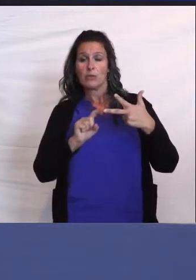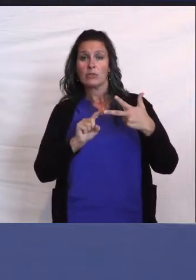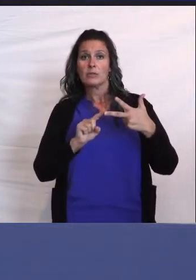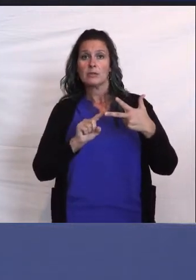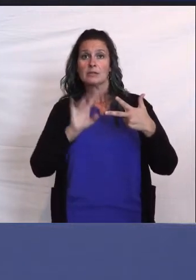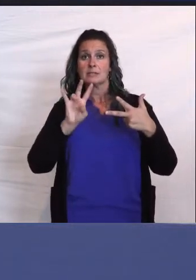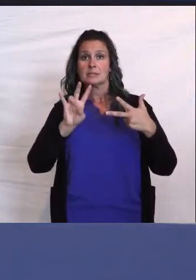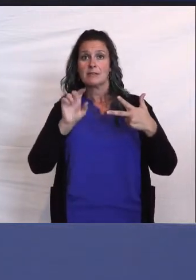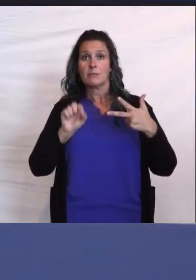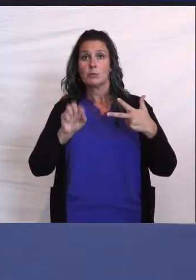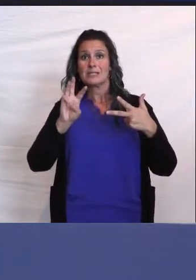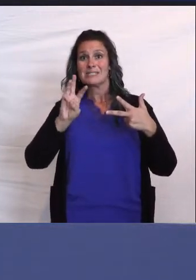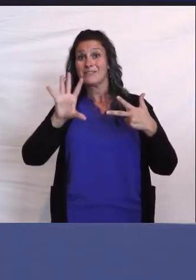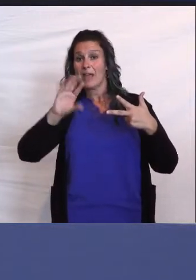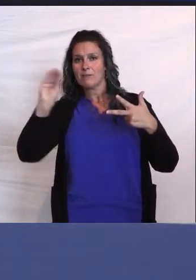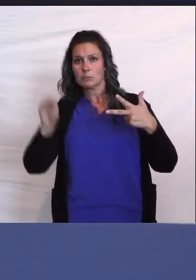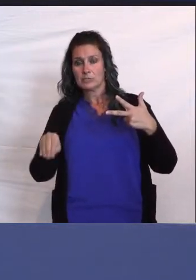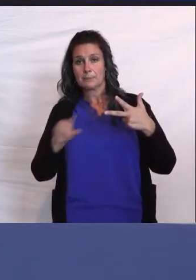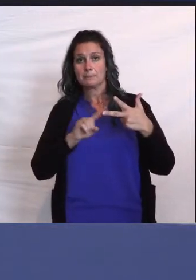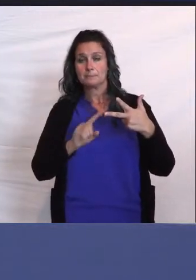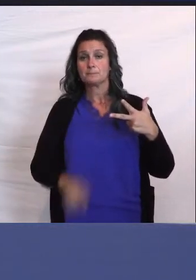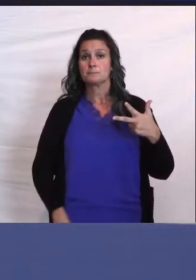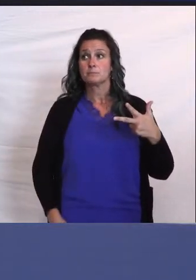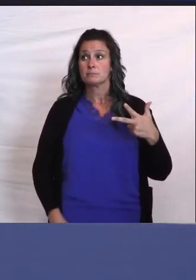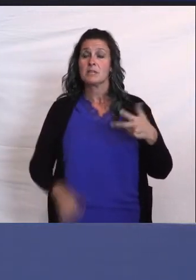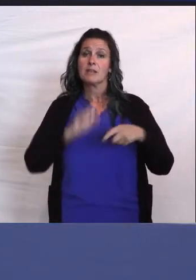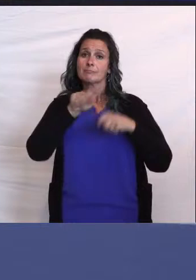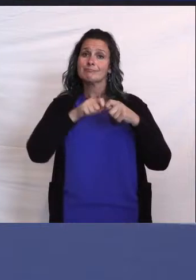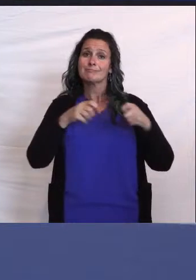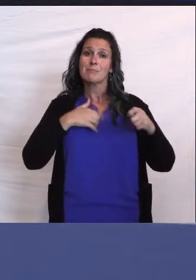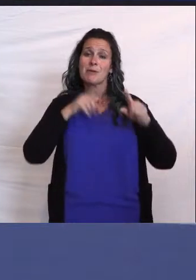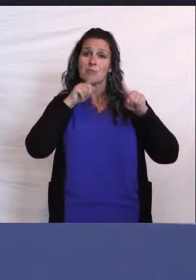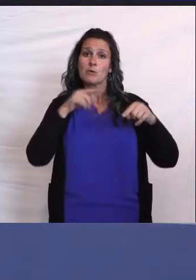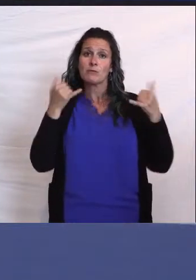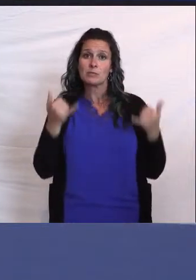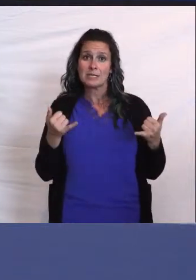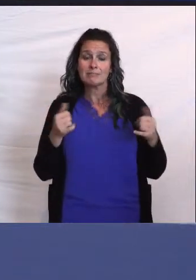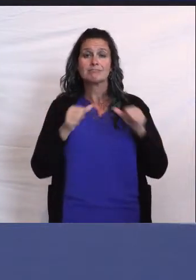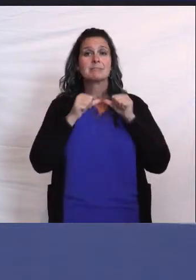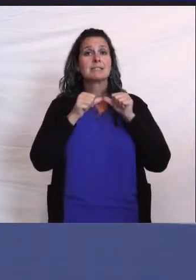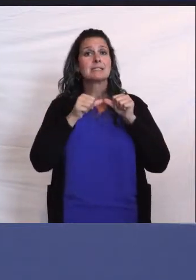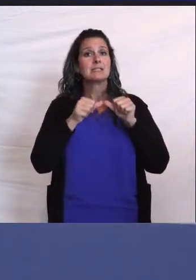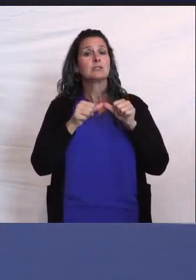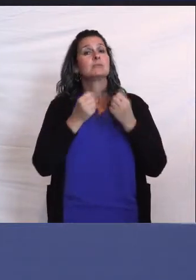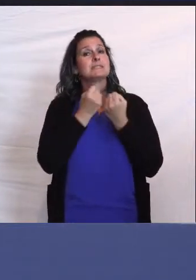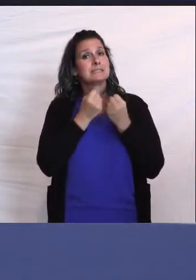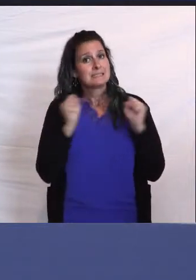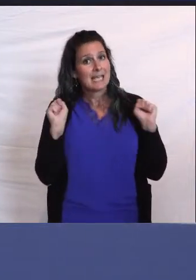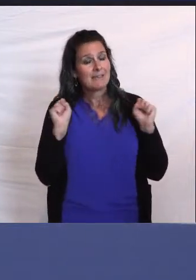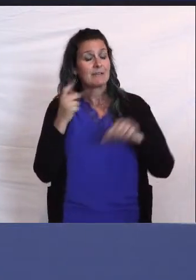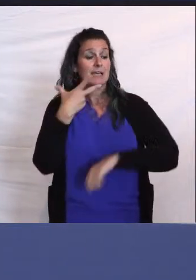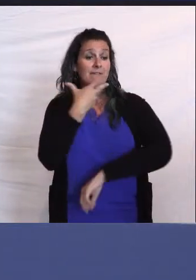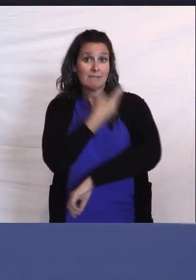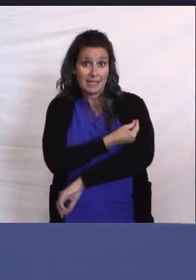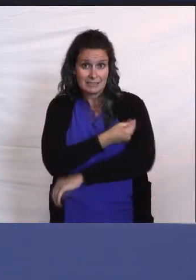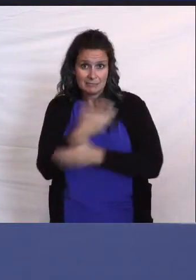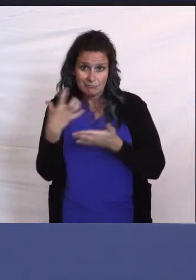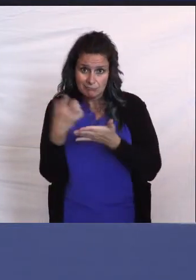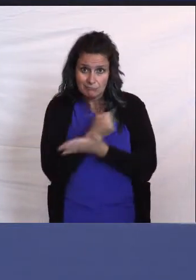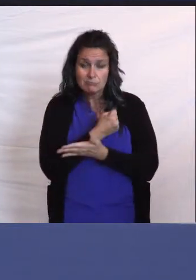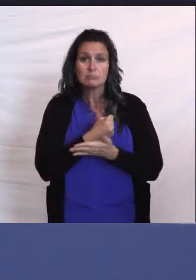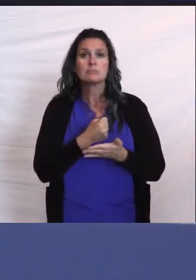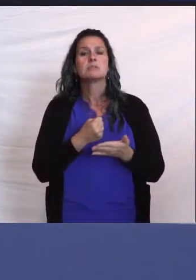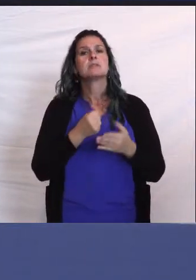the state 7.65%. That concludes my report. Please continue to stay safe, get vaccinated to